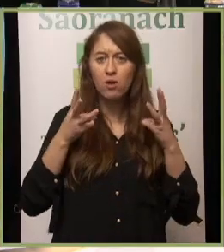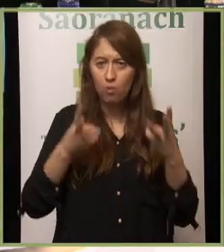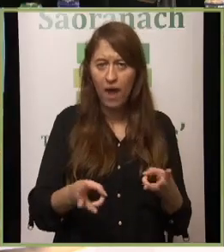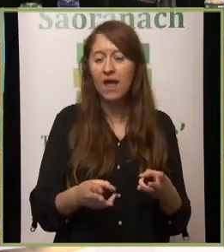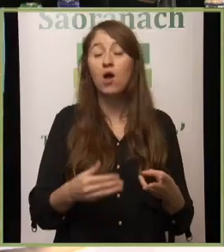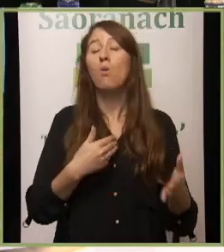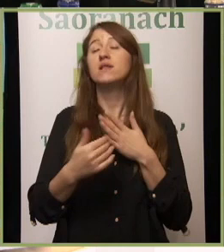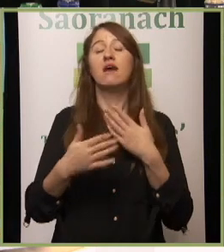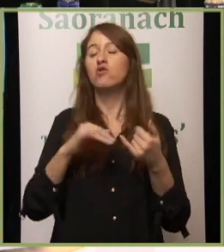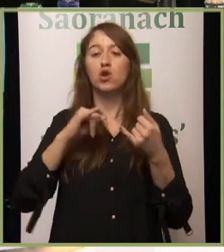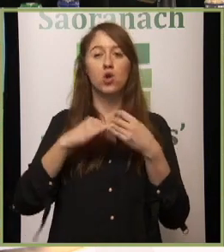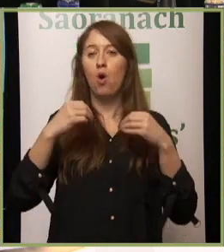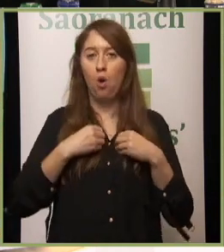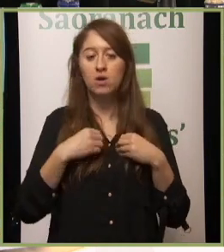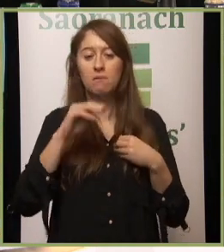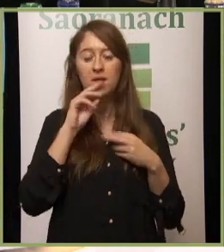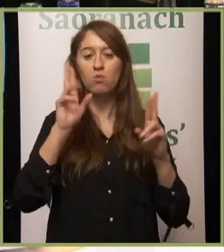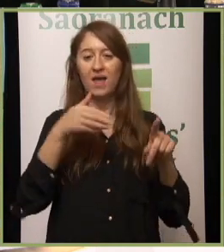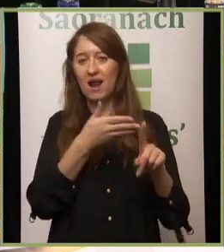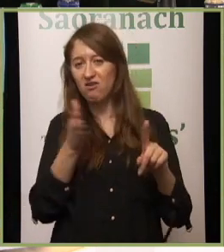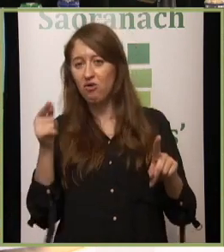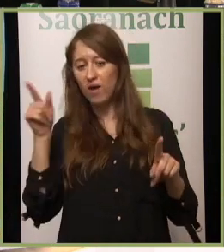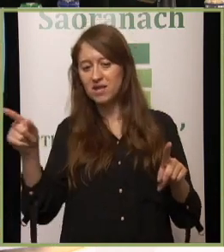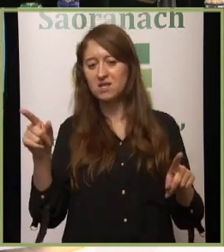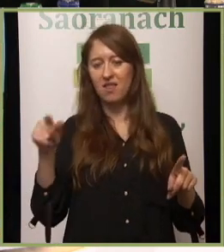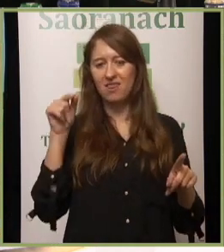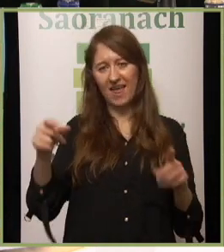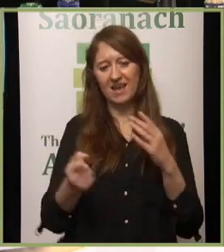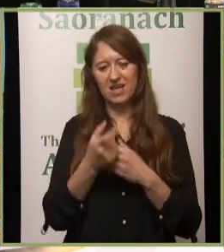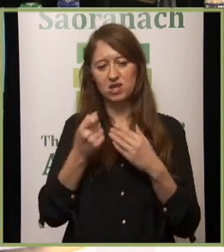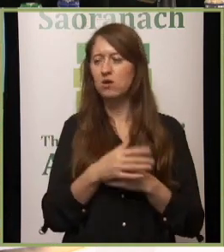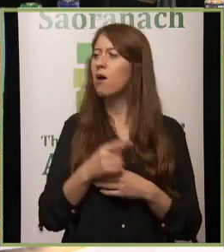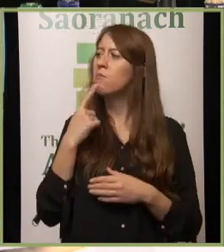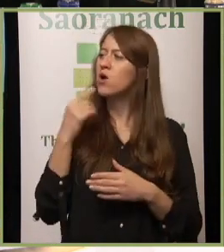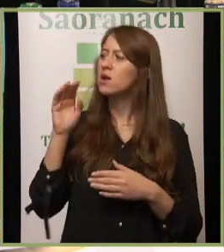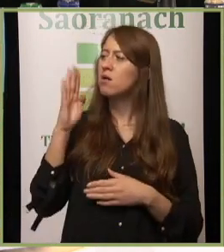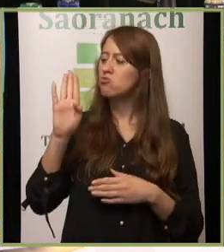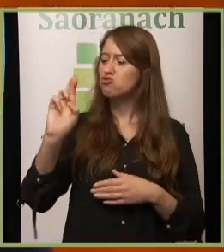reflected and avoid the ownership issue. But what are the best practices, Brendan?